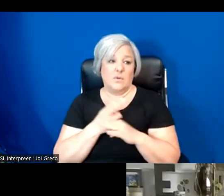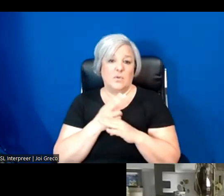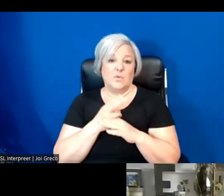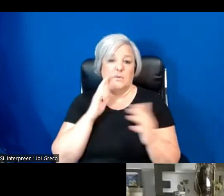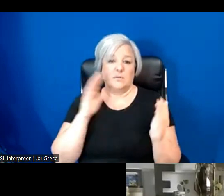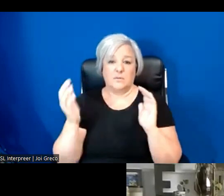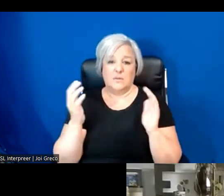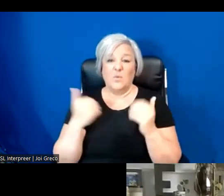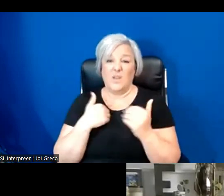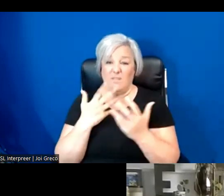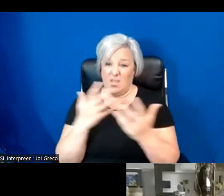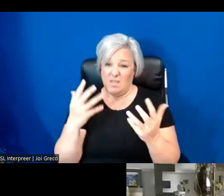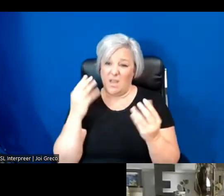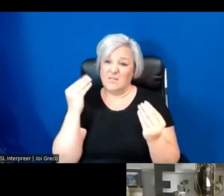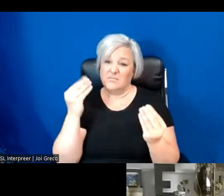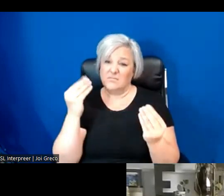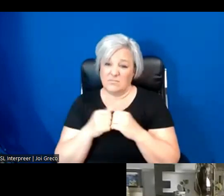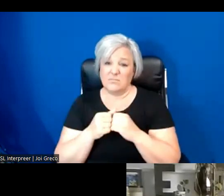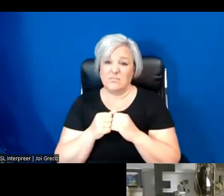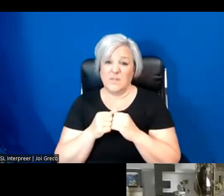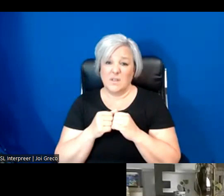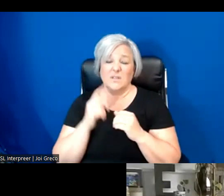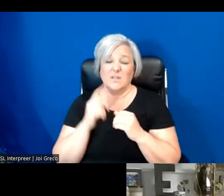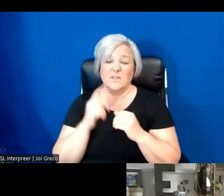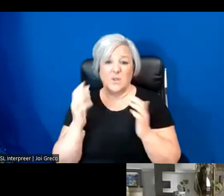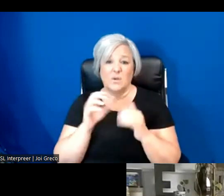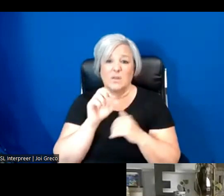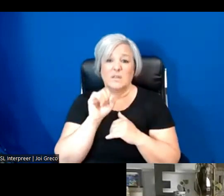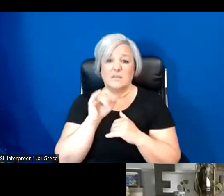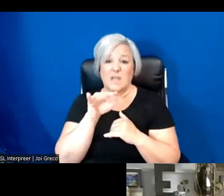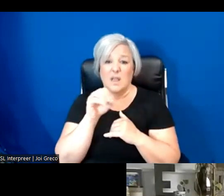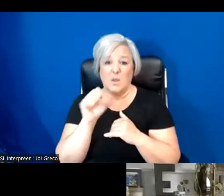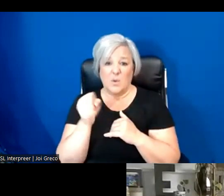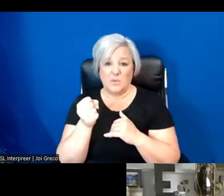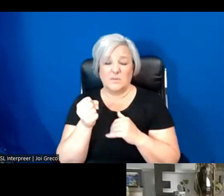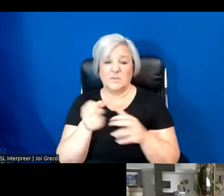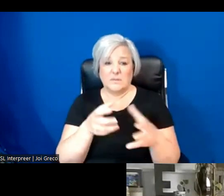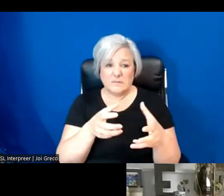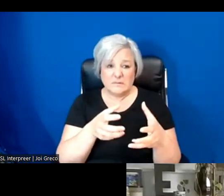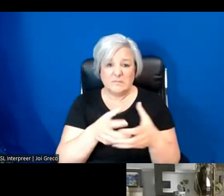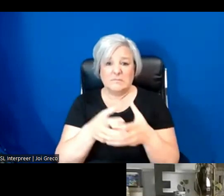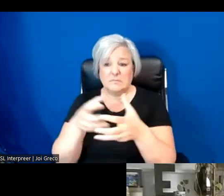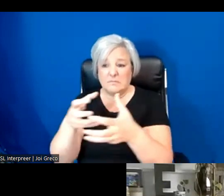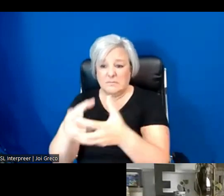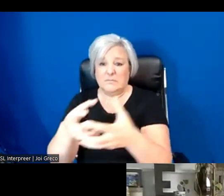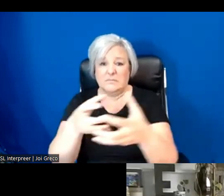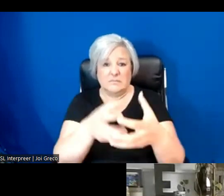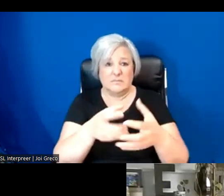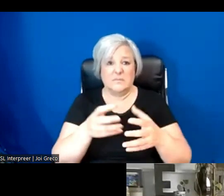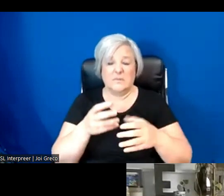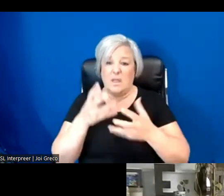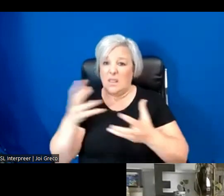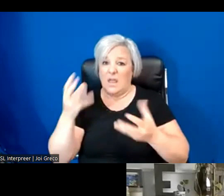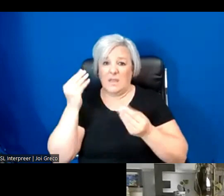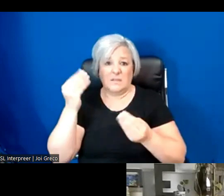of, we have a lot of data. Okay, so the metaphor is silos and silos full of data, and we have people hungry to use that